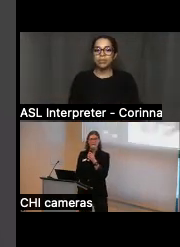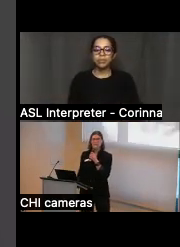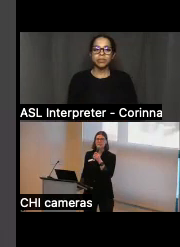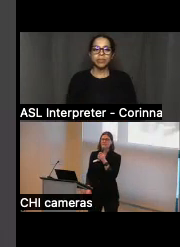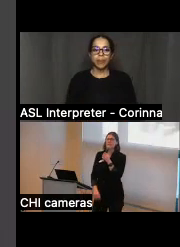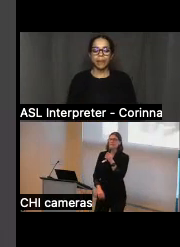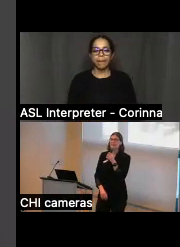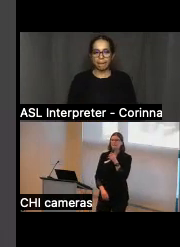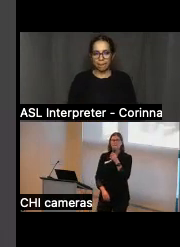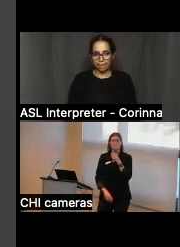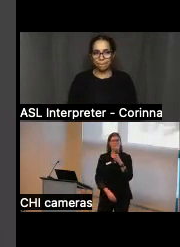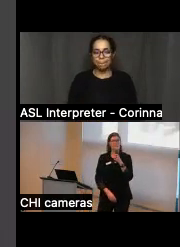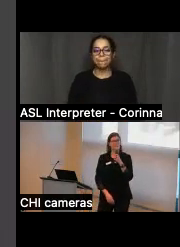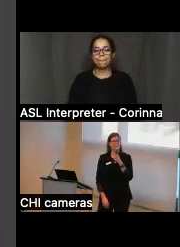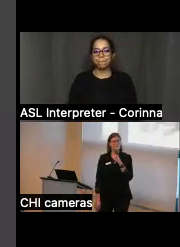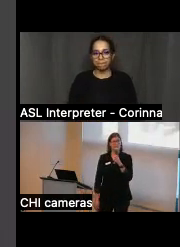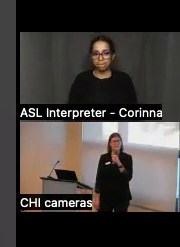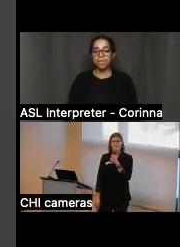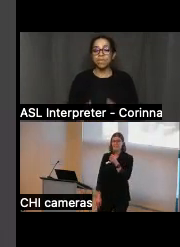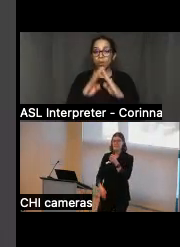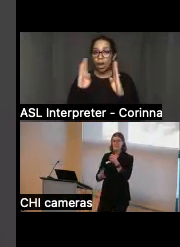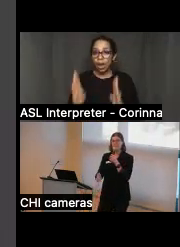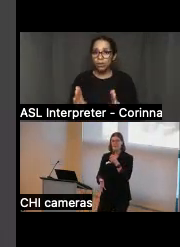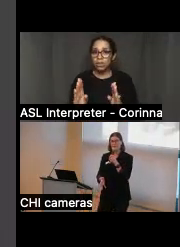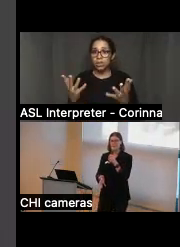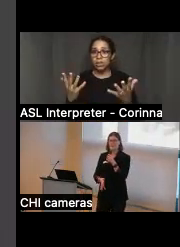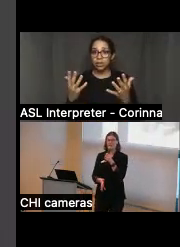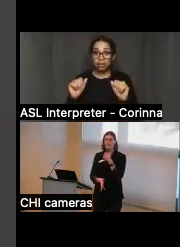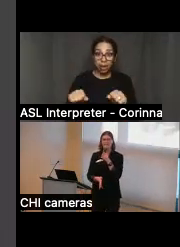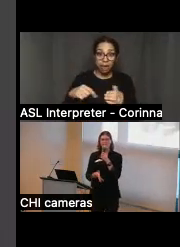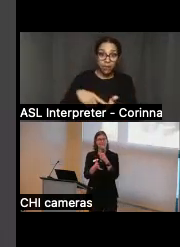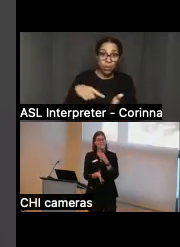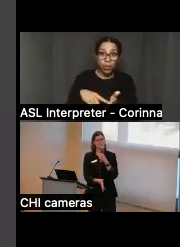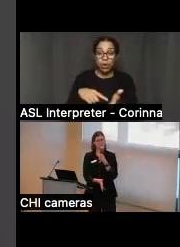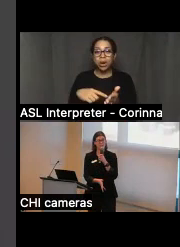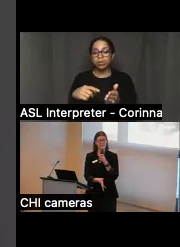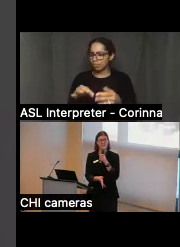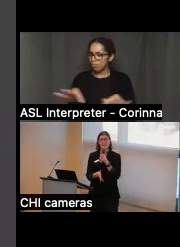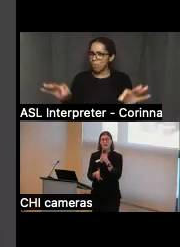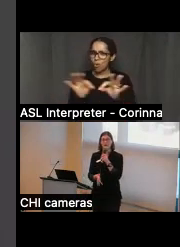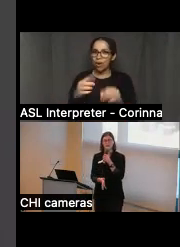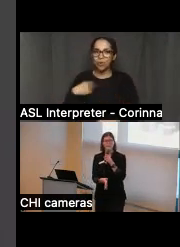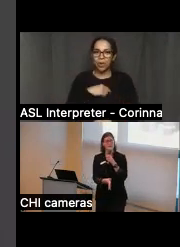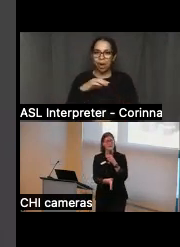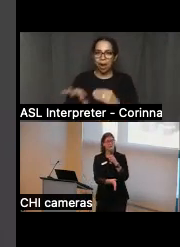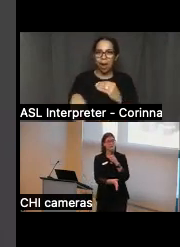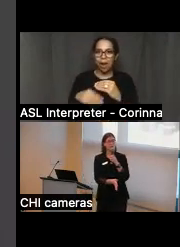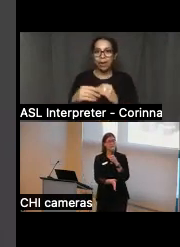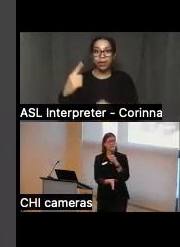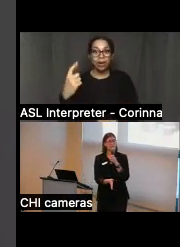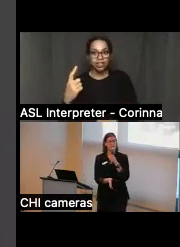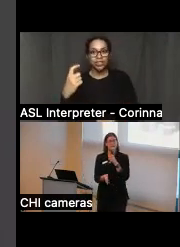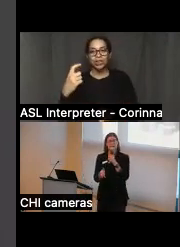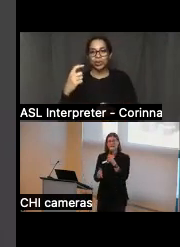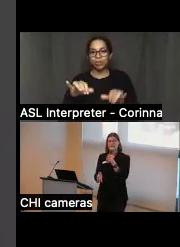So housing and affordability issues around it is so important that we added an additional metric on the 2023